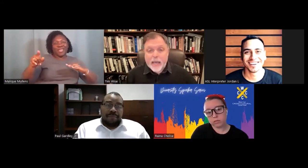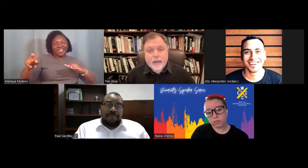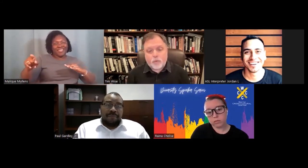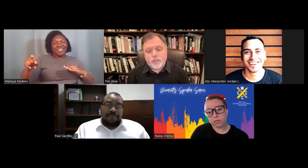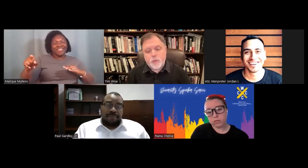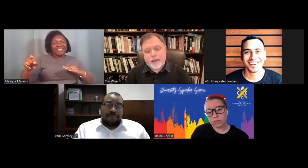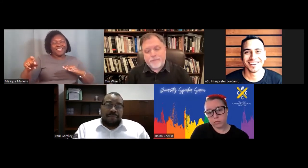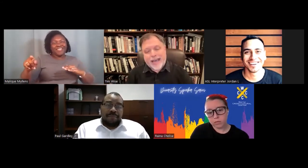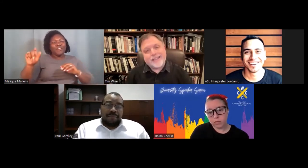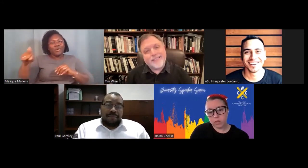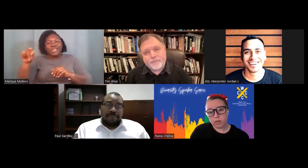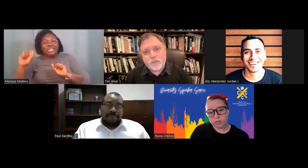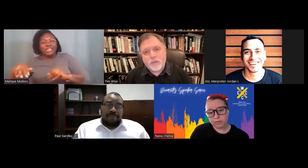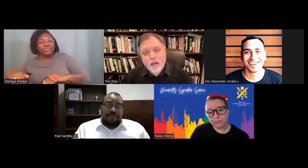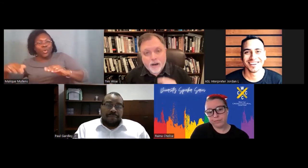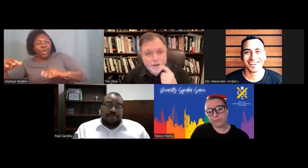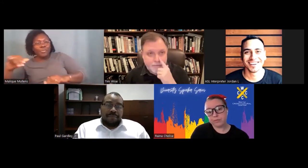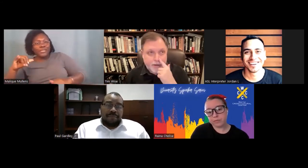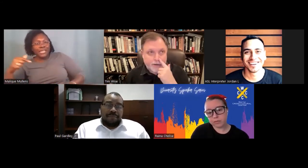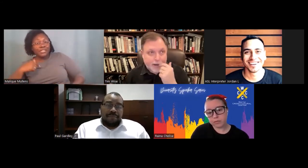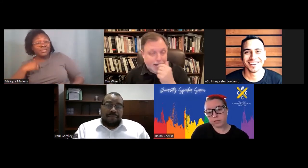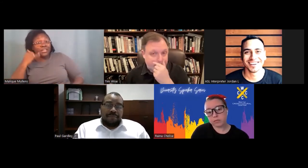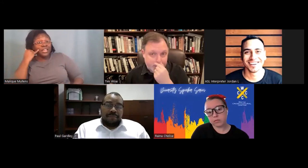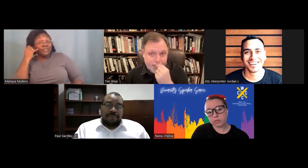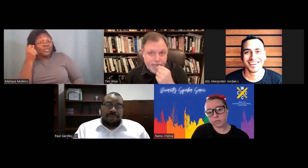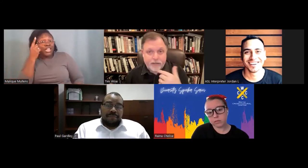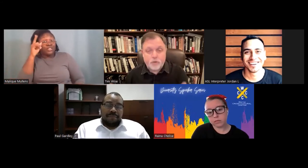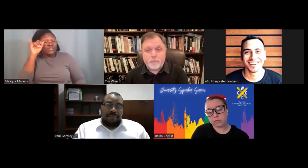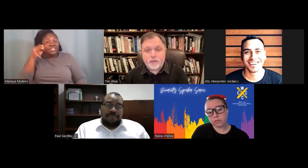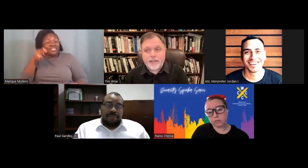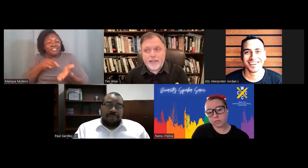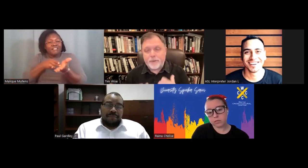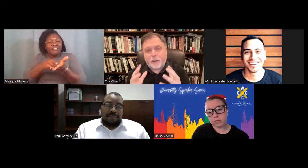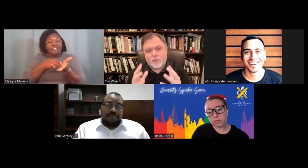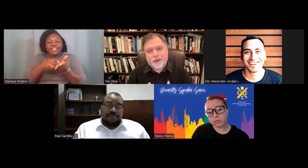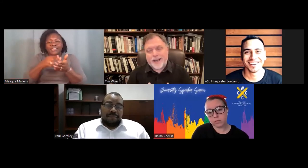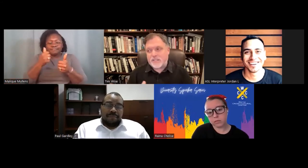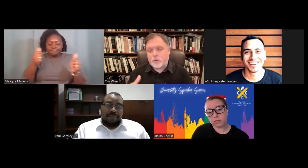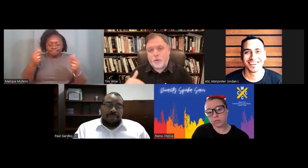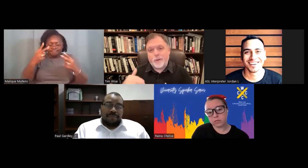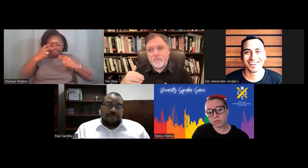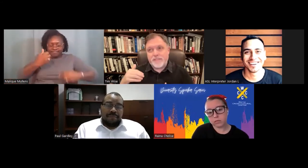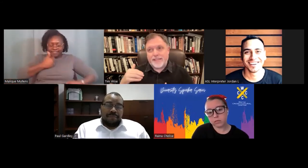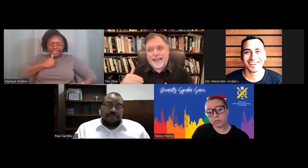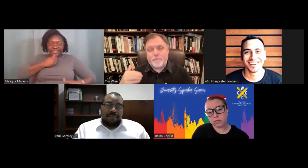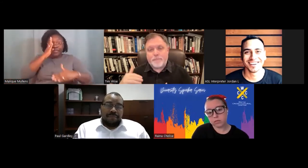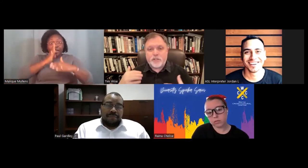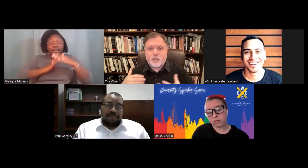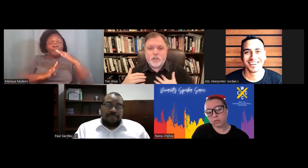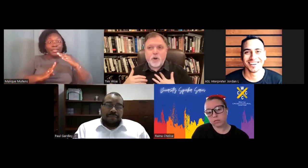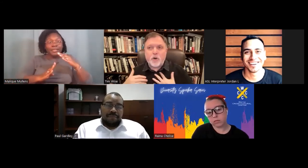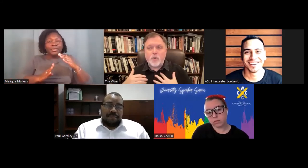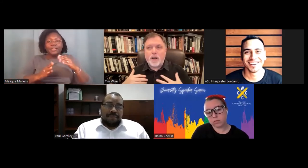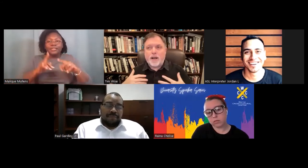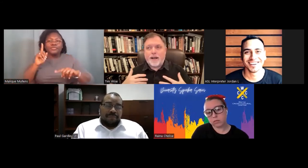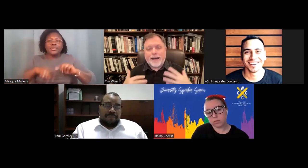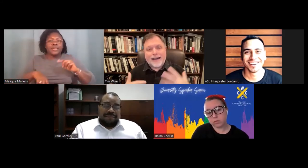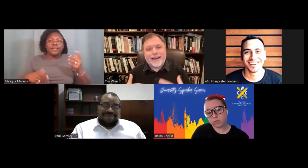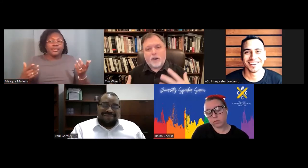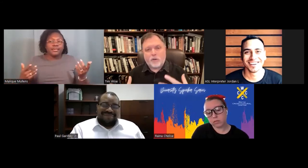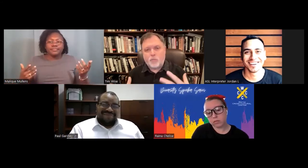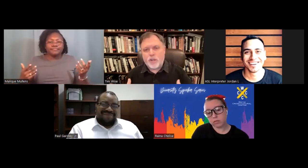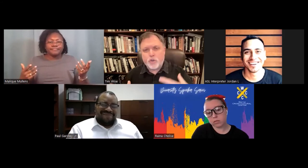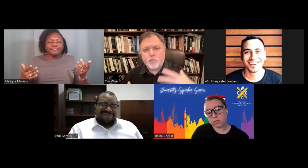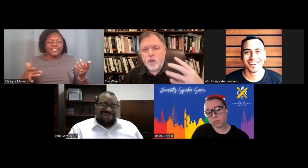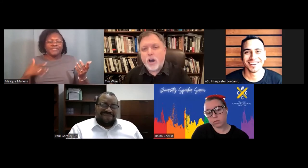me. And once you have that level of honesty and humility, it becomes possible to not be so